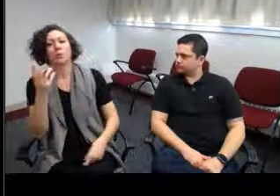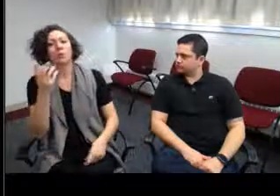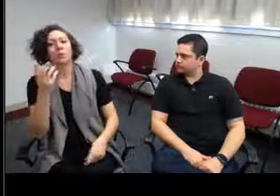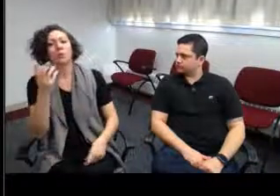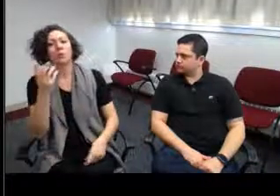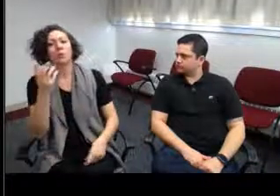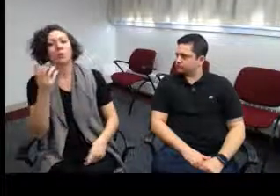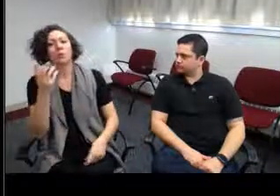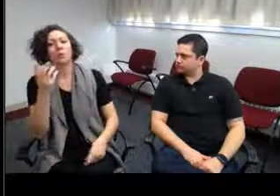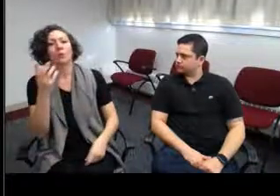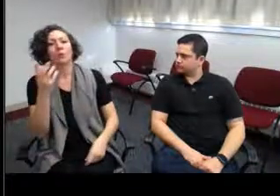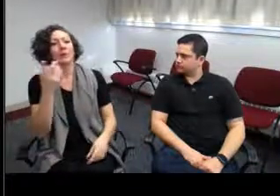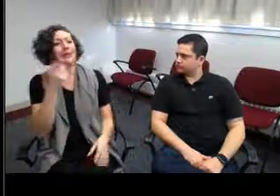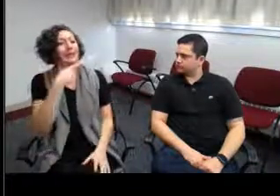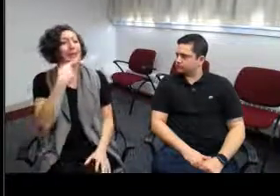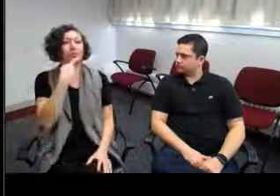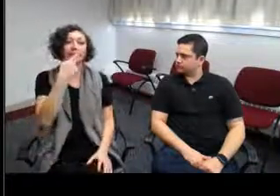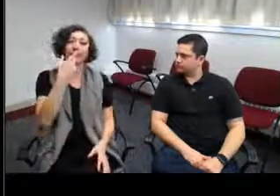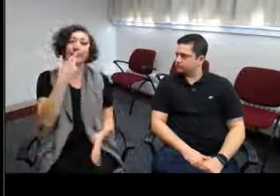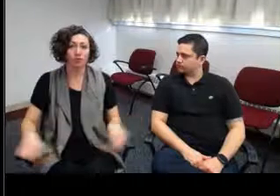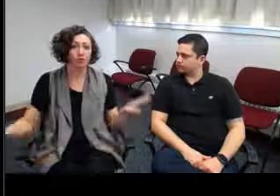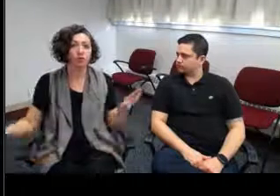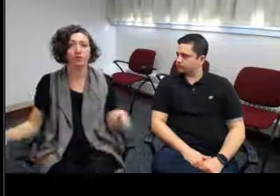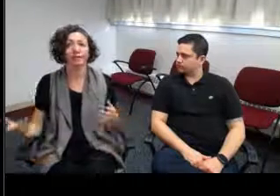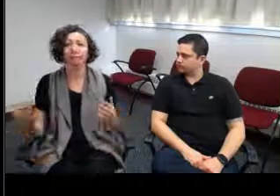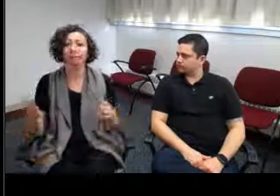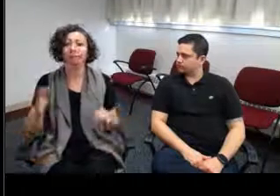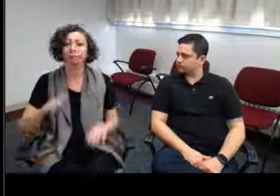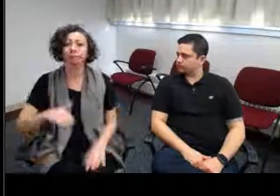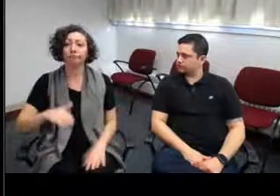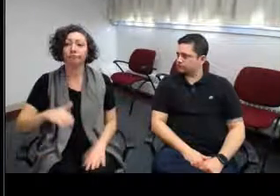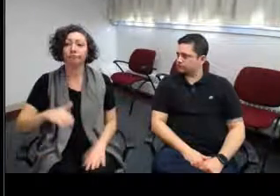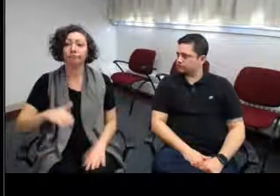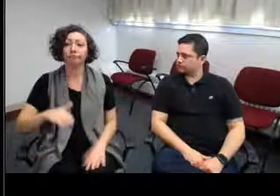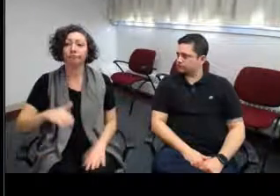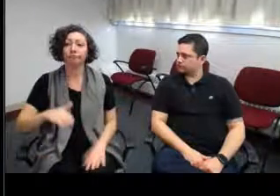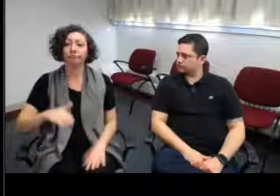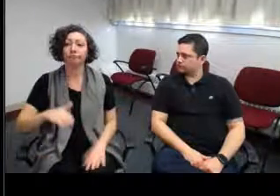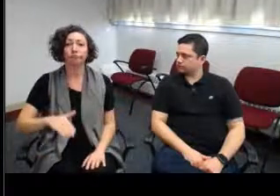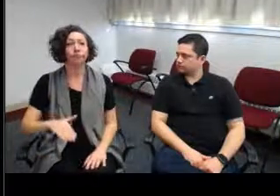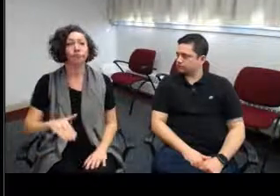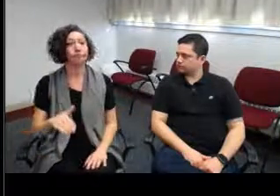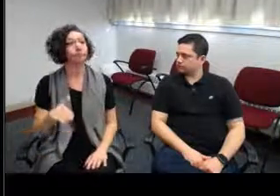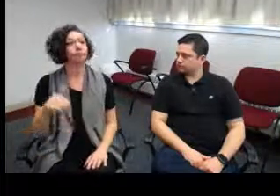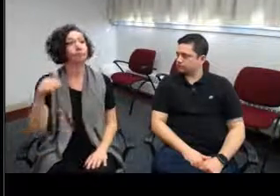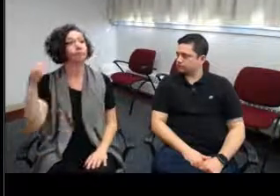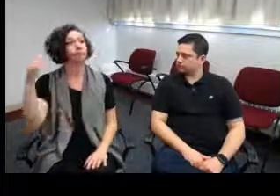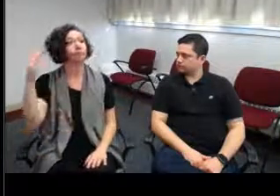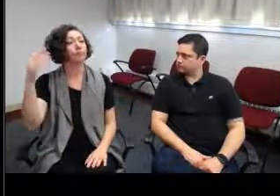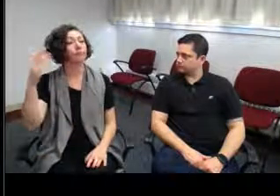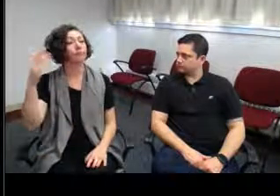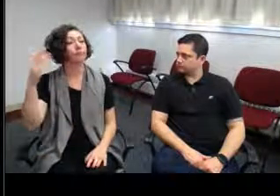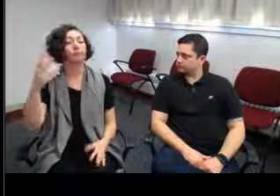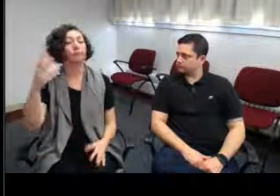So if you imagine a hearing baby or a child growing up, they're able to environmentally